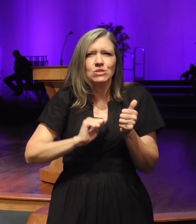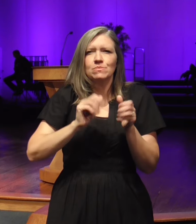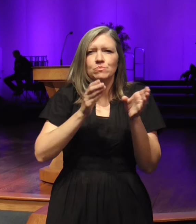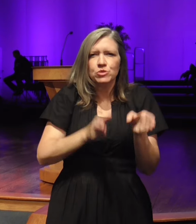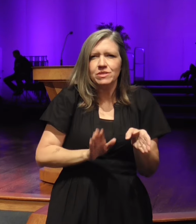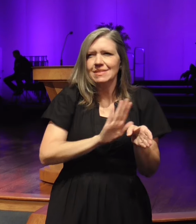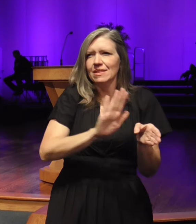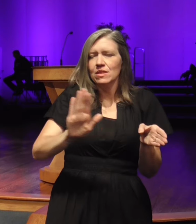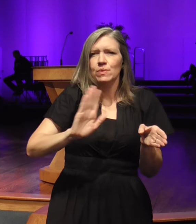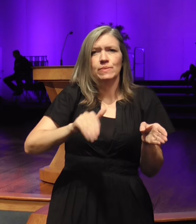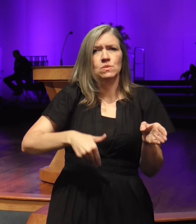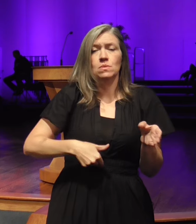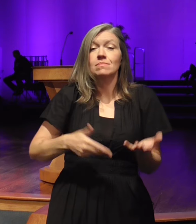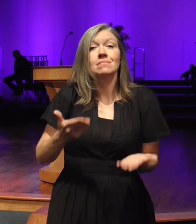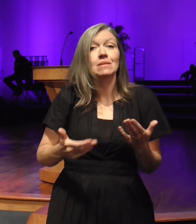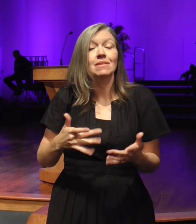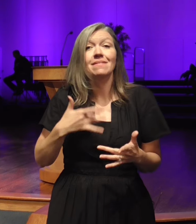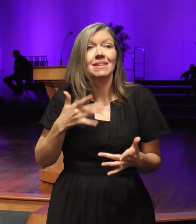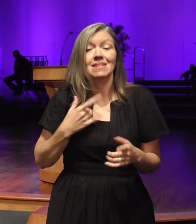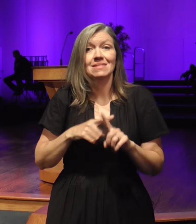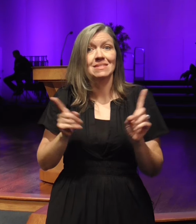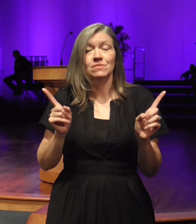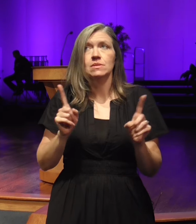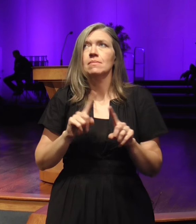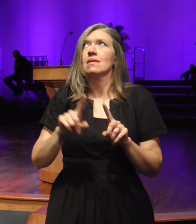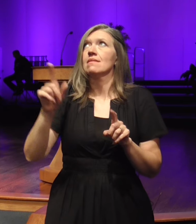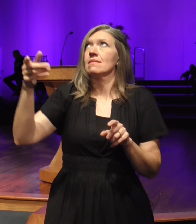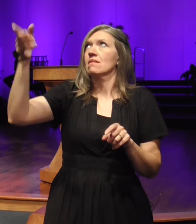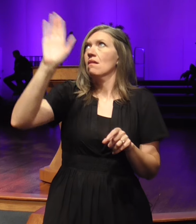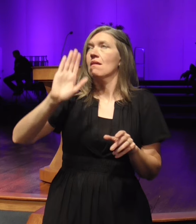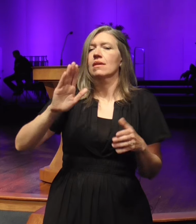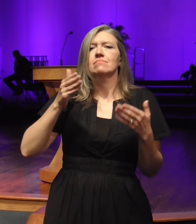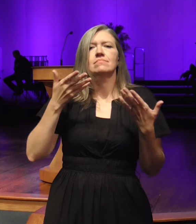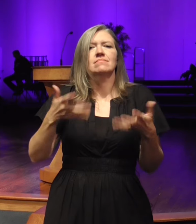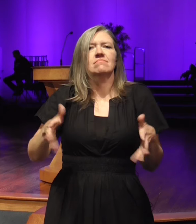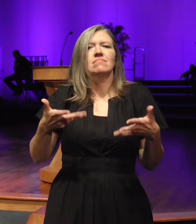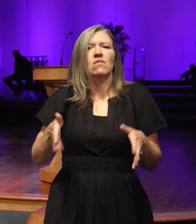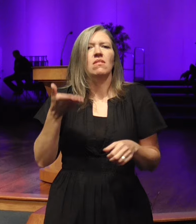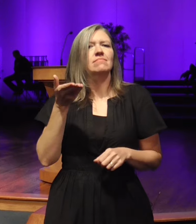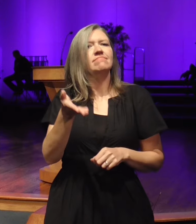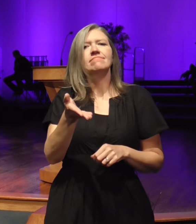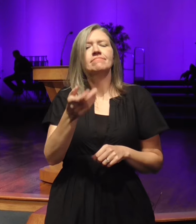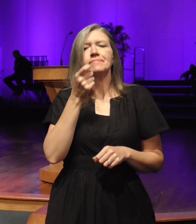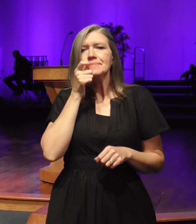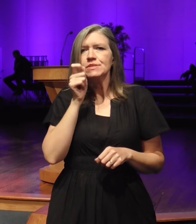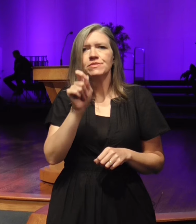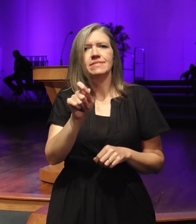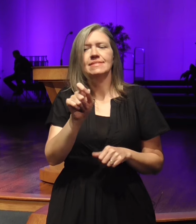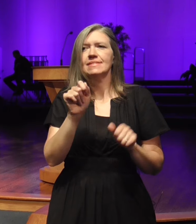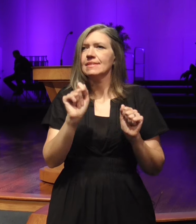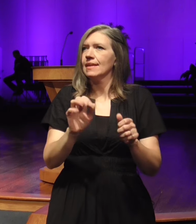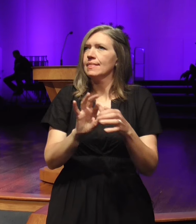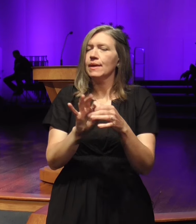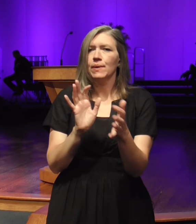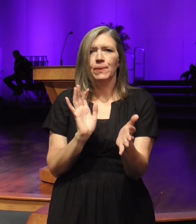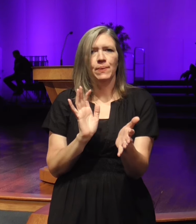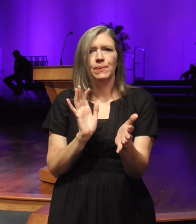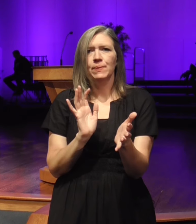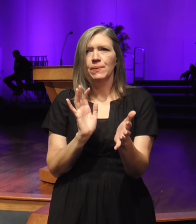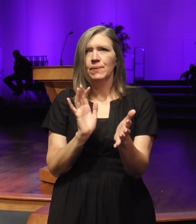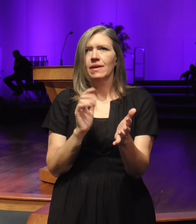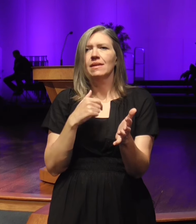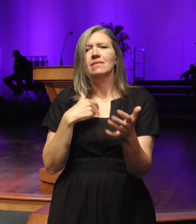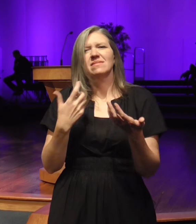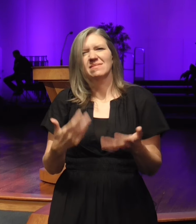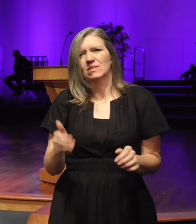I know that all is well in the souls of each person, no matter what it may feel like,